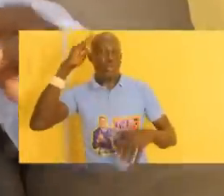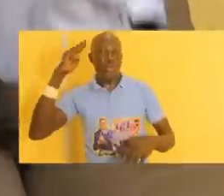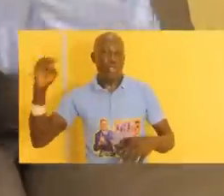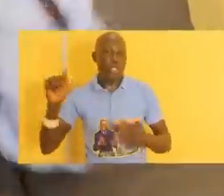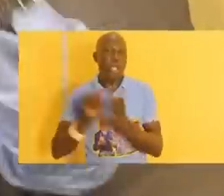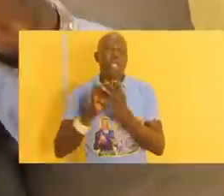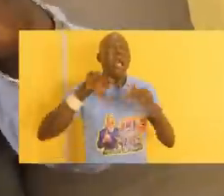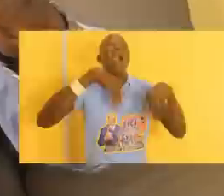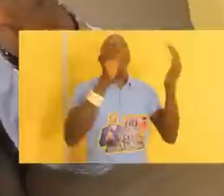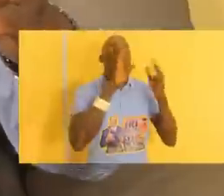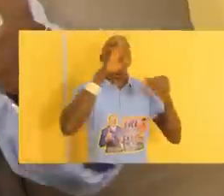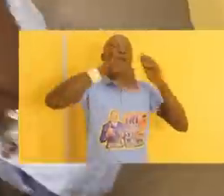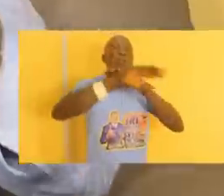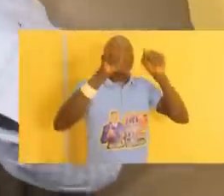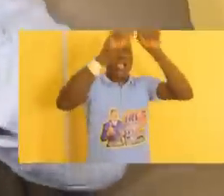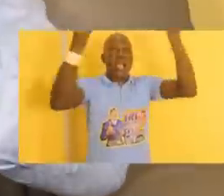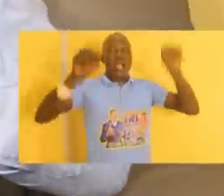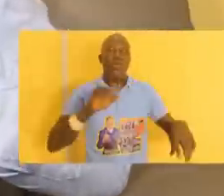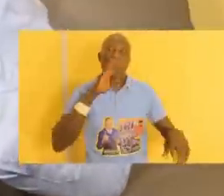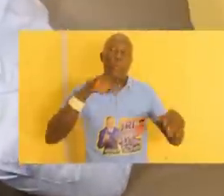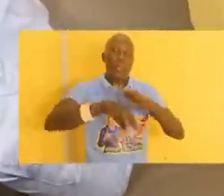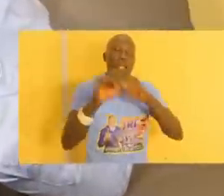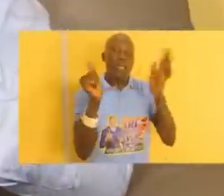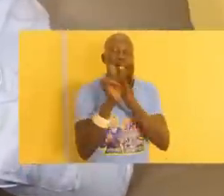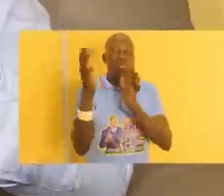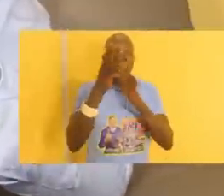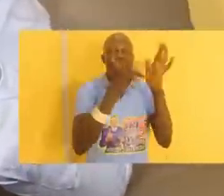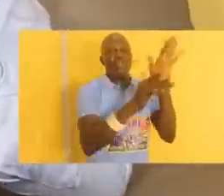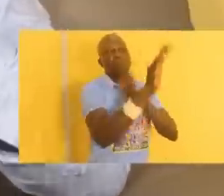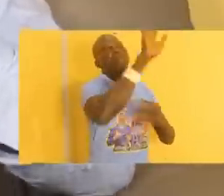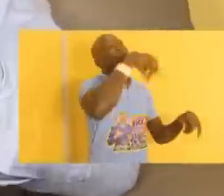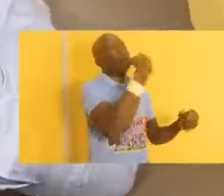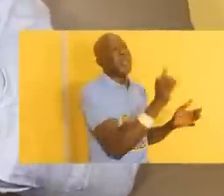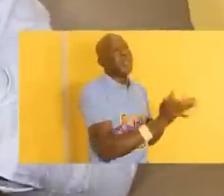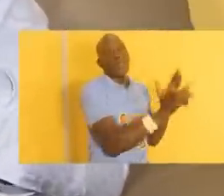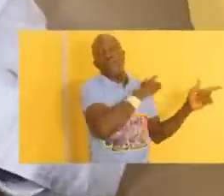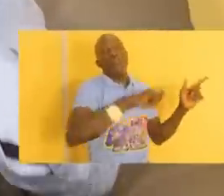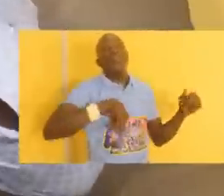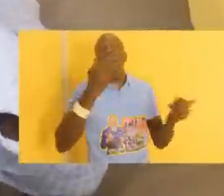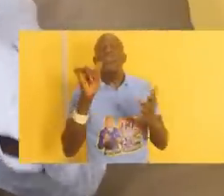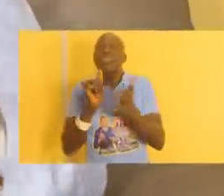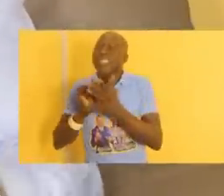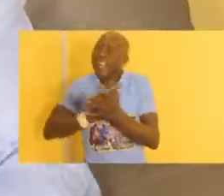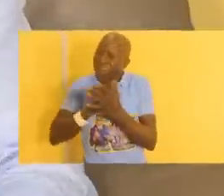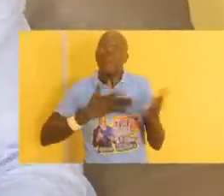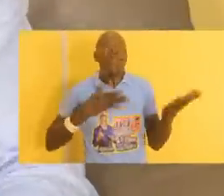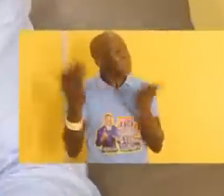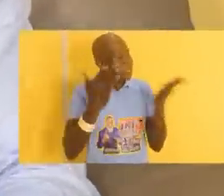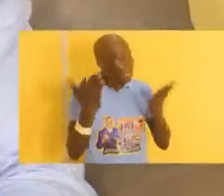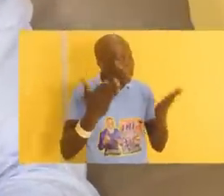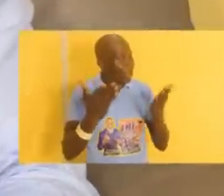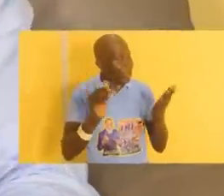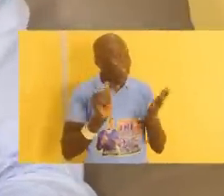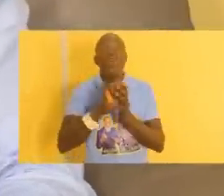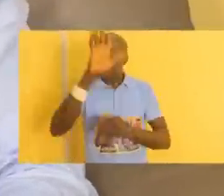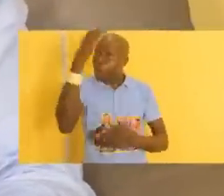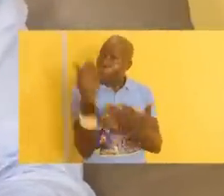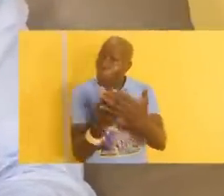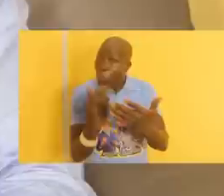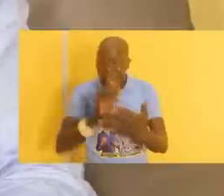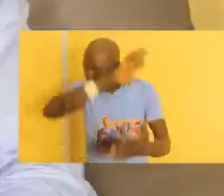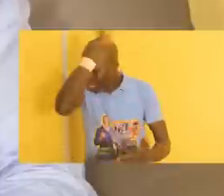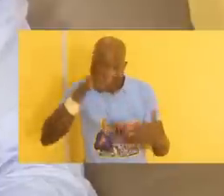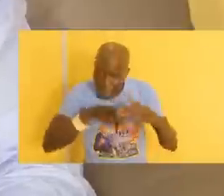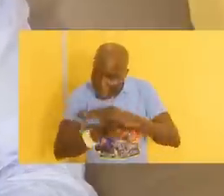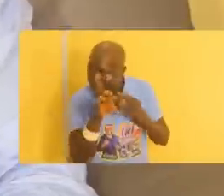revealed to Moses. Gonna say Mary. How the tent will be? Ben, you get that stuff from me. Exactly, I was told. Oh, told me, the Lord told me that my servant. Come on, oh, one way. None